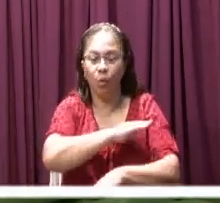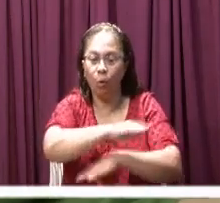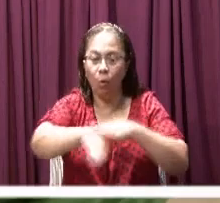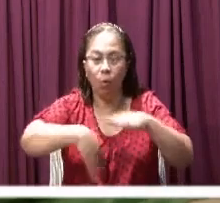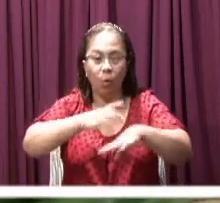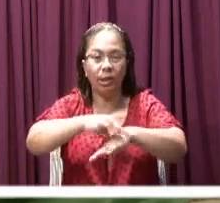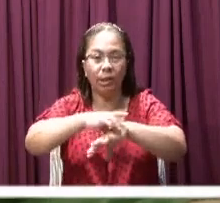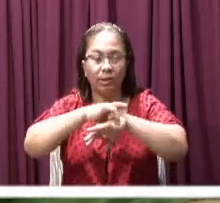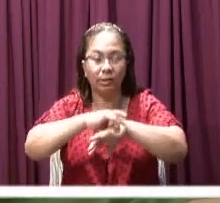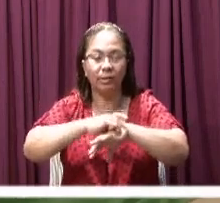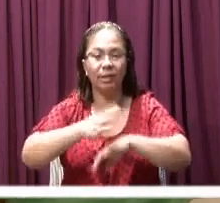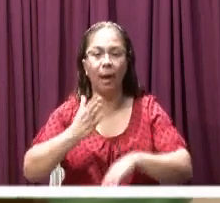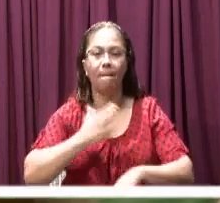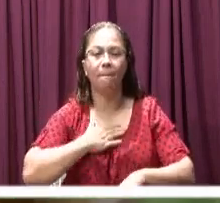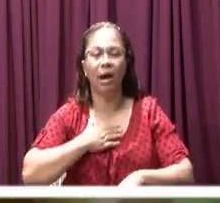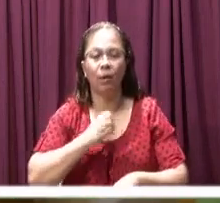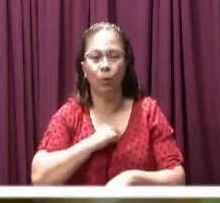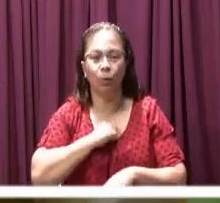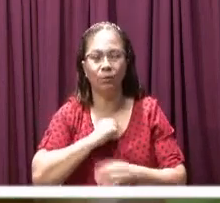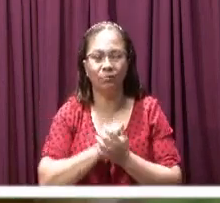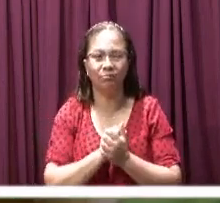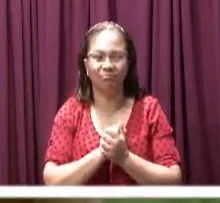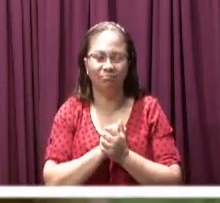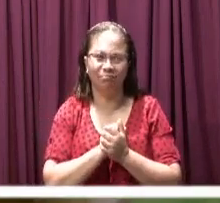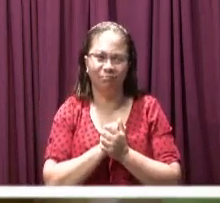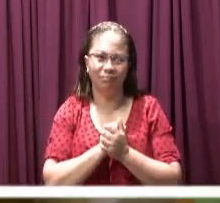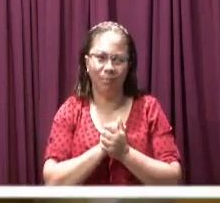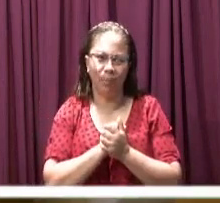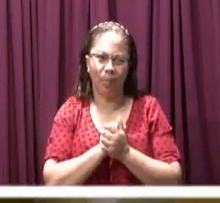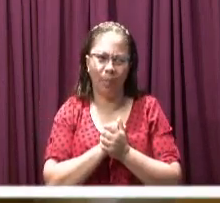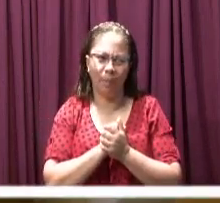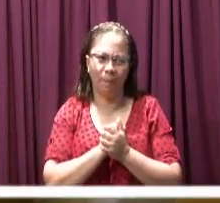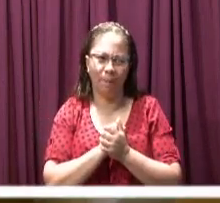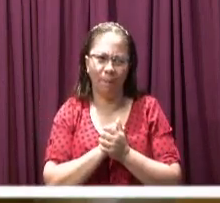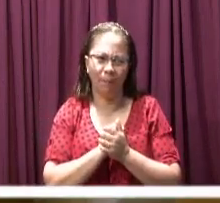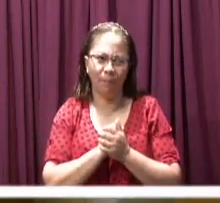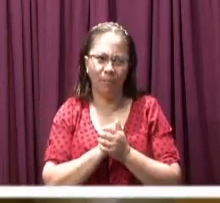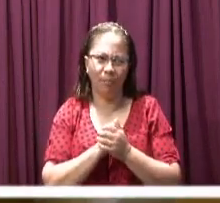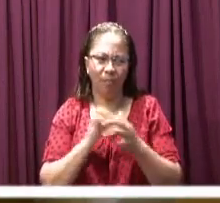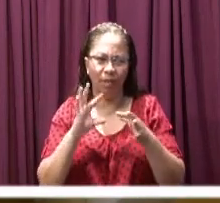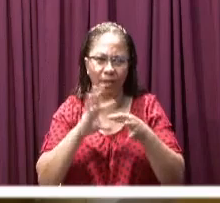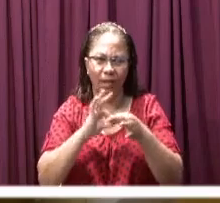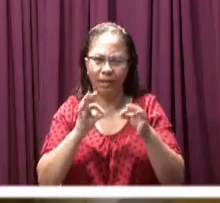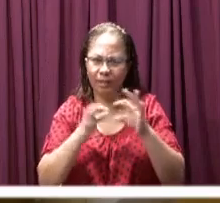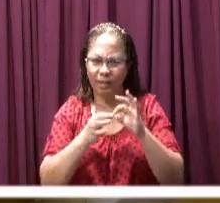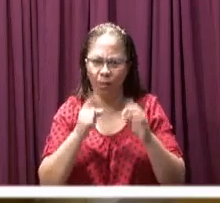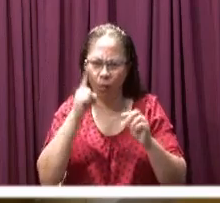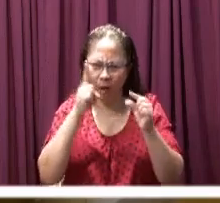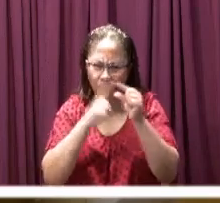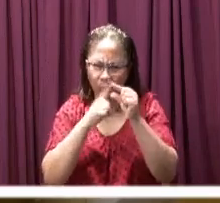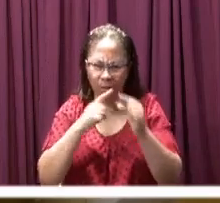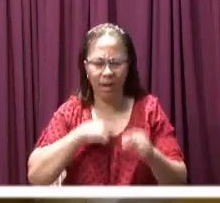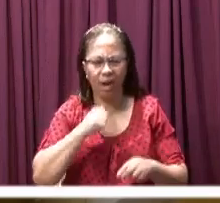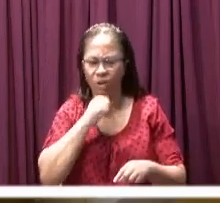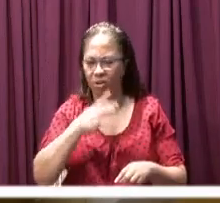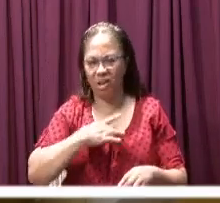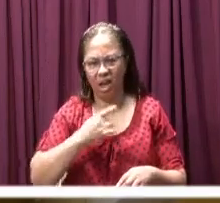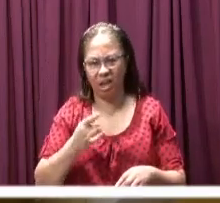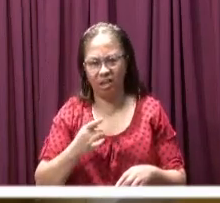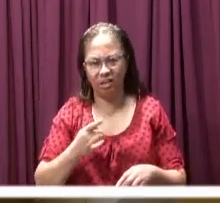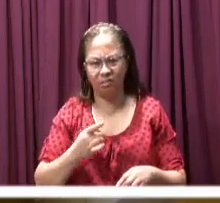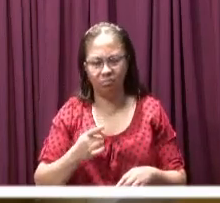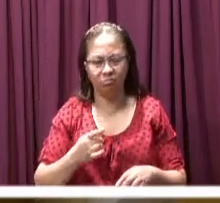mine. And in the whole sentence there's only one little word I don't like, and that is